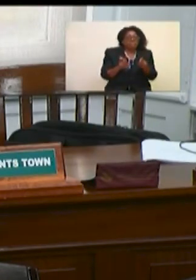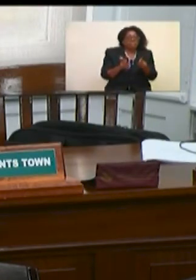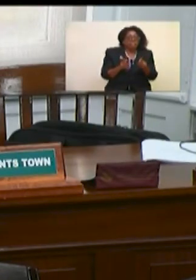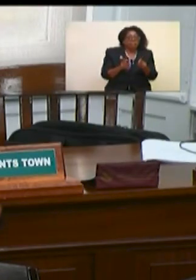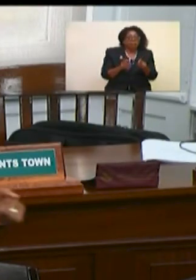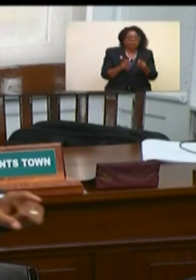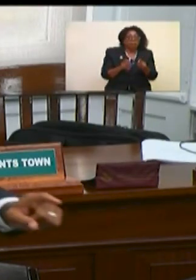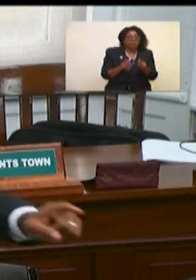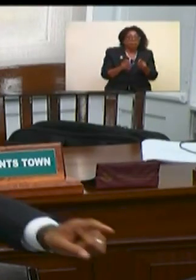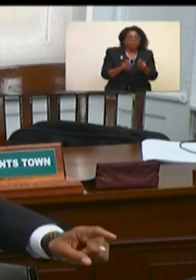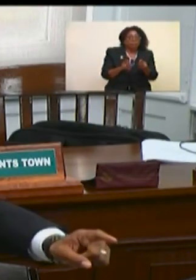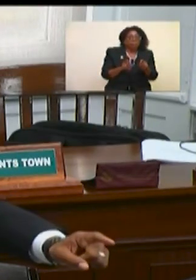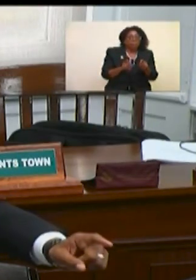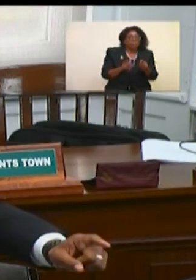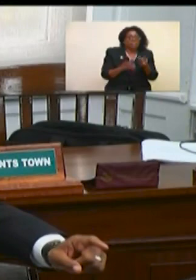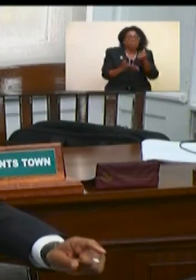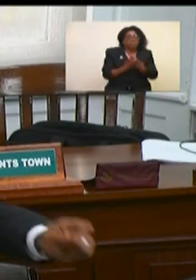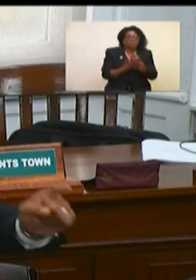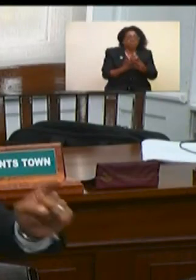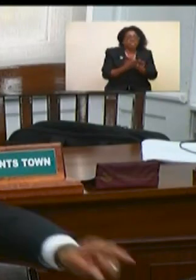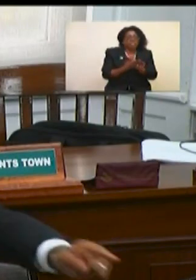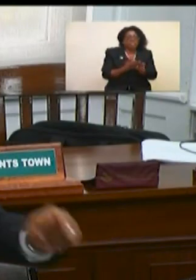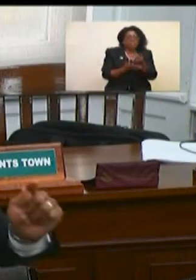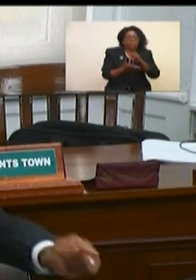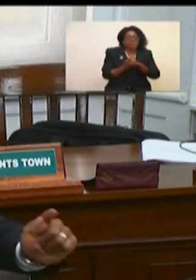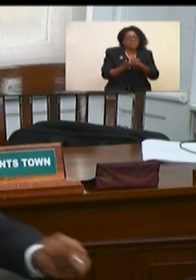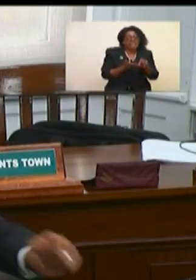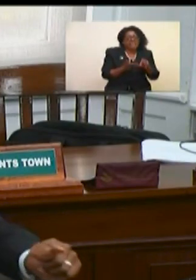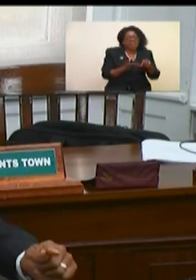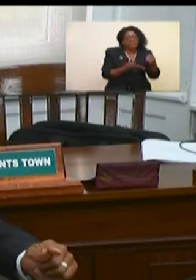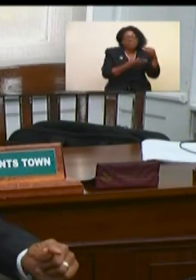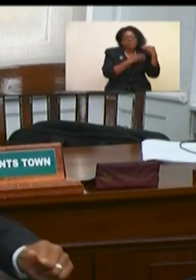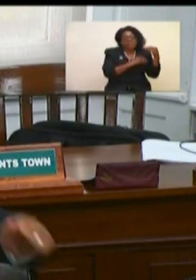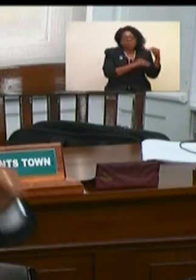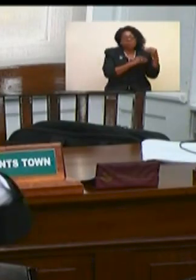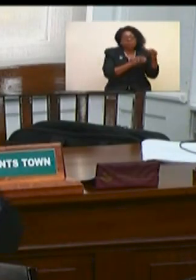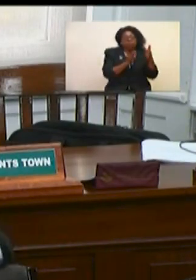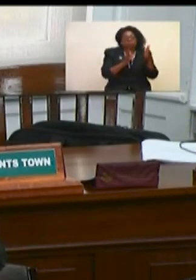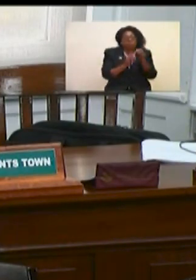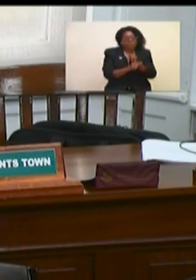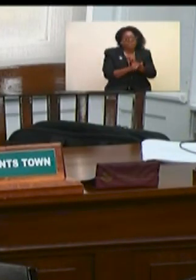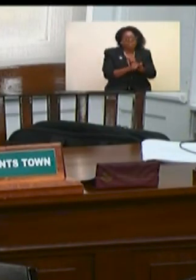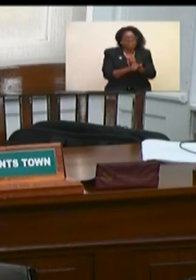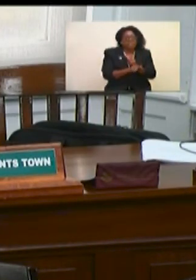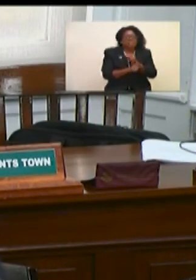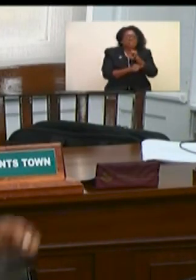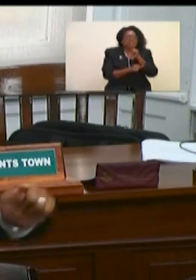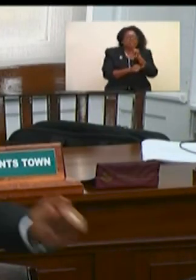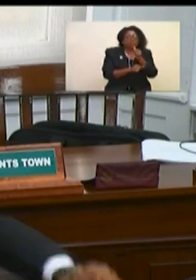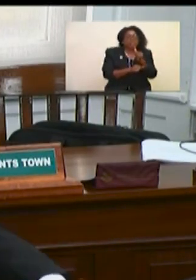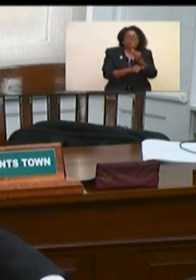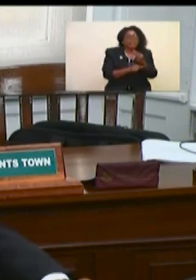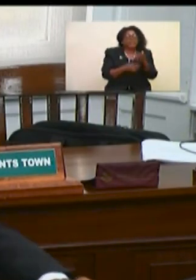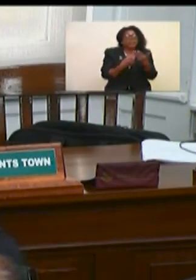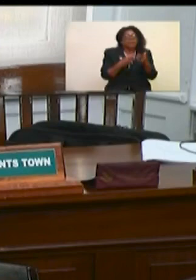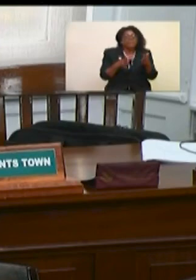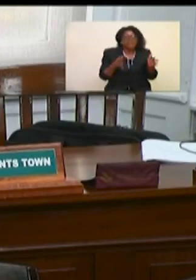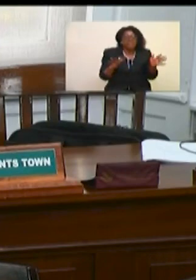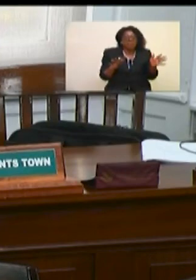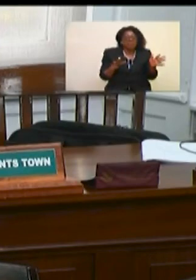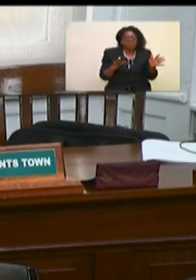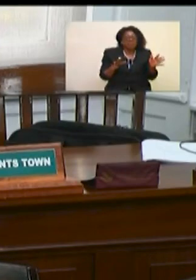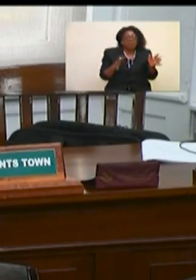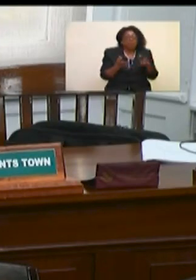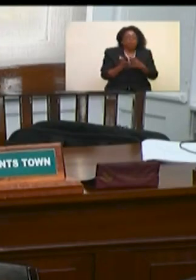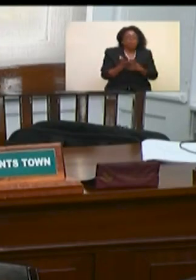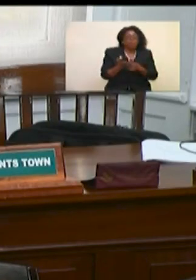What was not required, Madam Speaker, were the contracts that were signed in Ministry of Works that had not yet been completed. What was